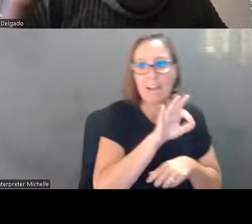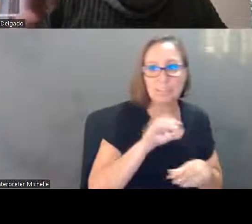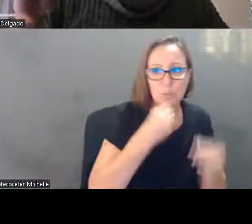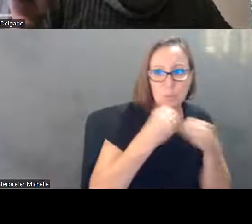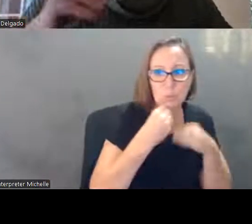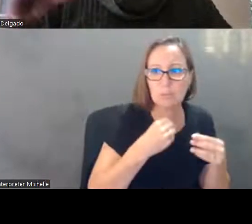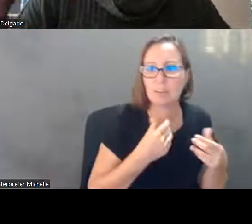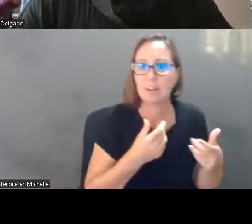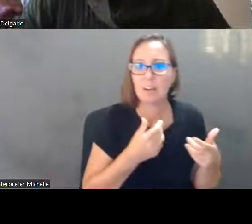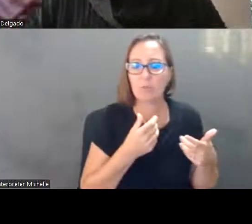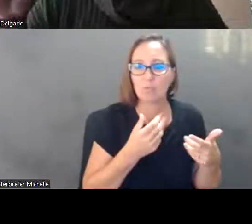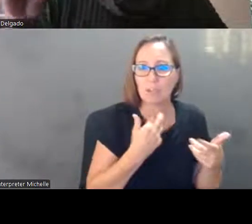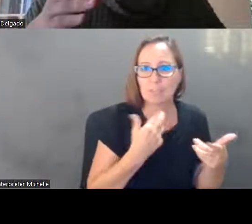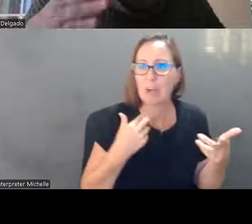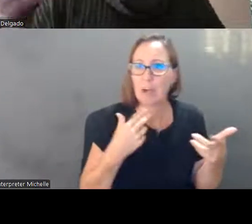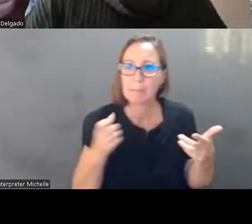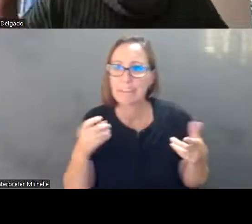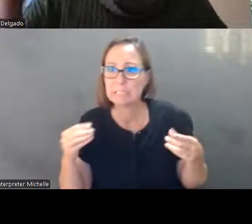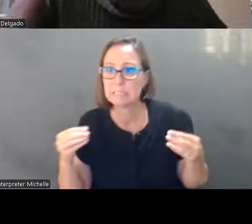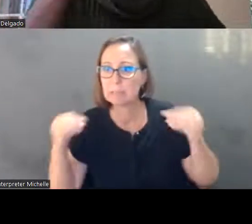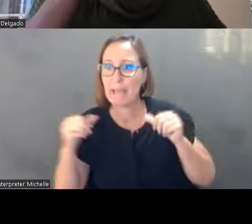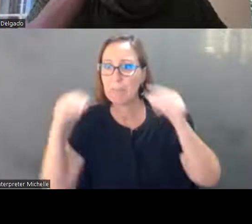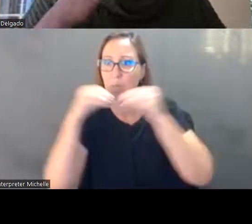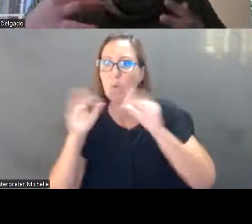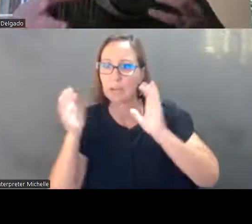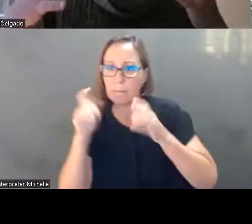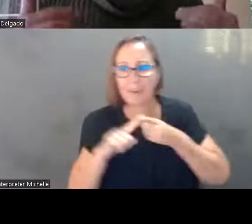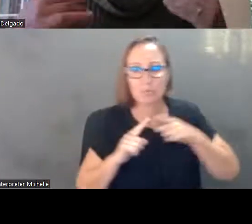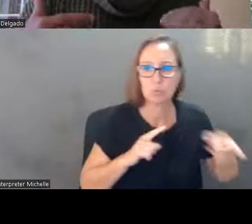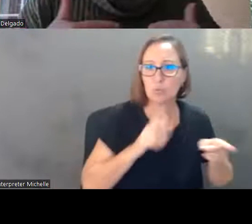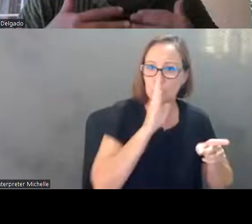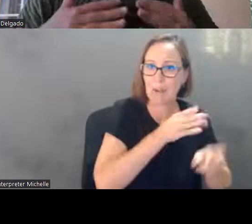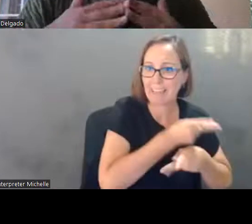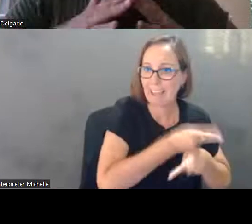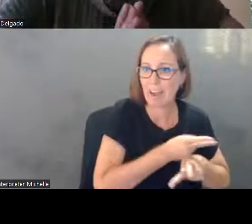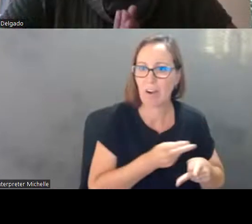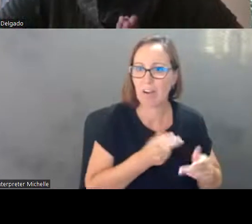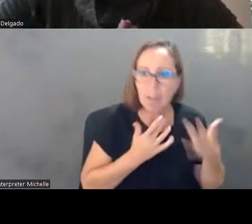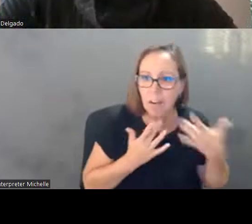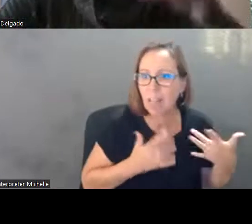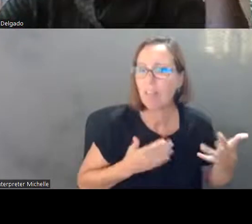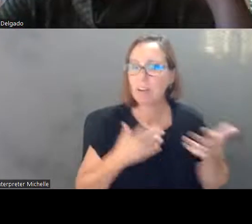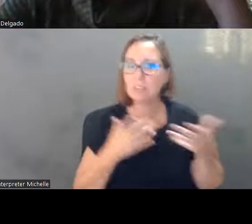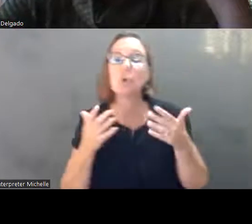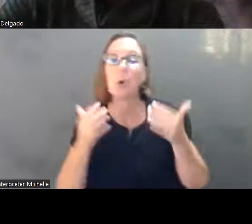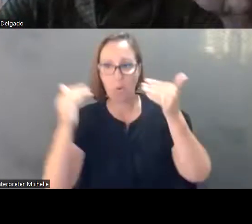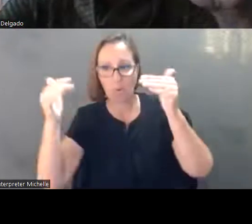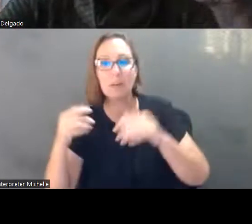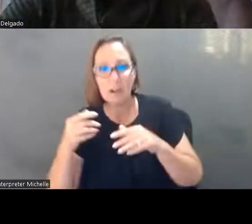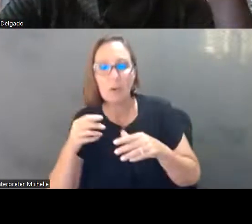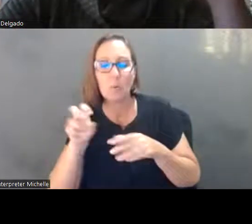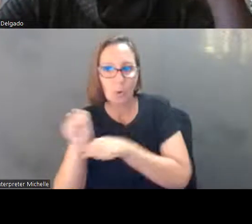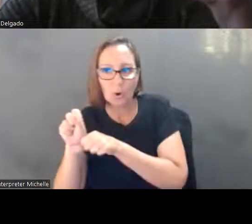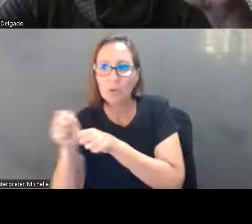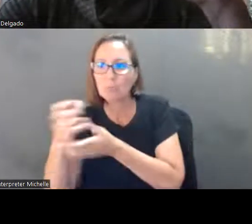of a higher wage and opportunities to move up. And so at a state level, we are recognizing the need to really